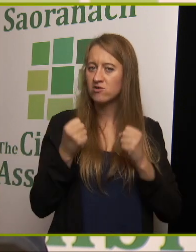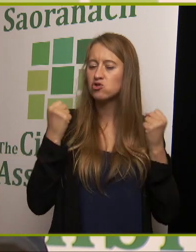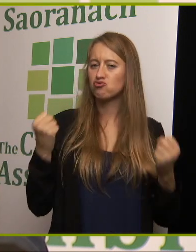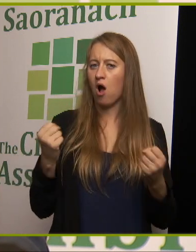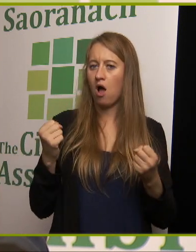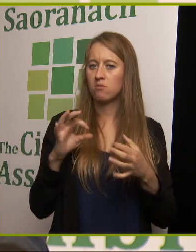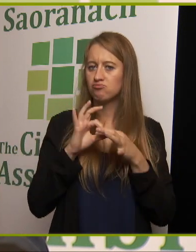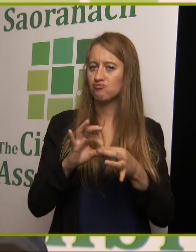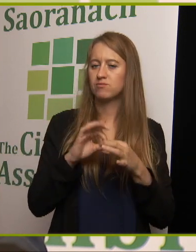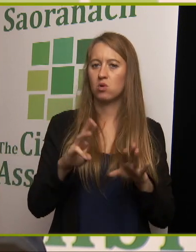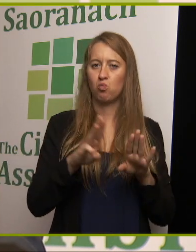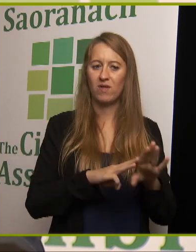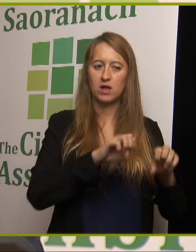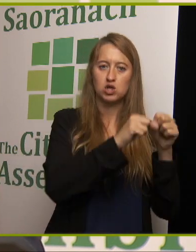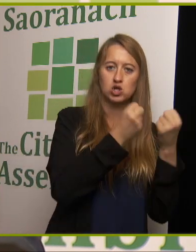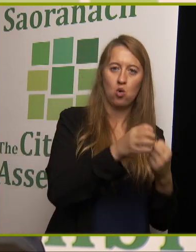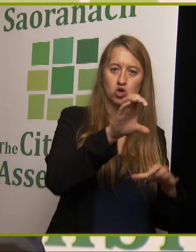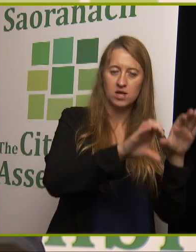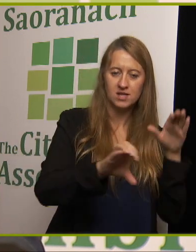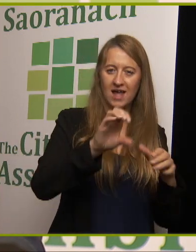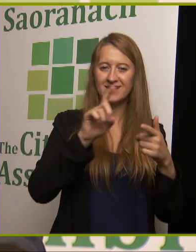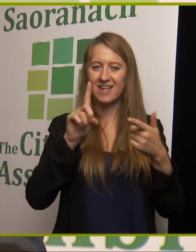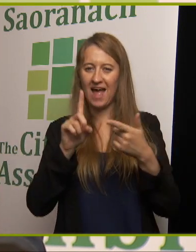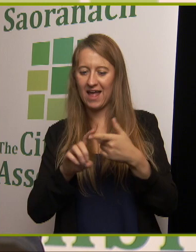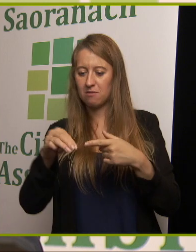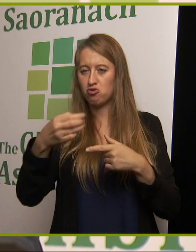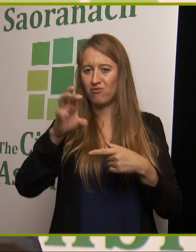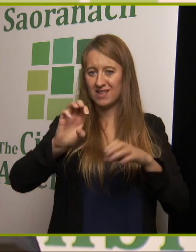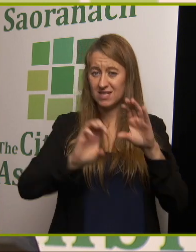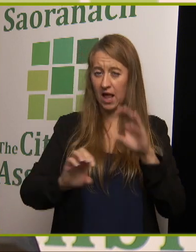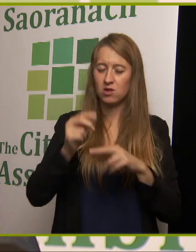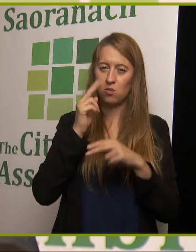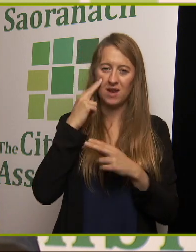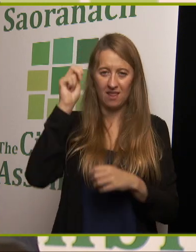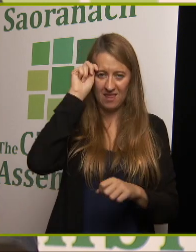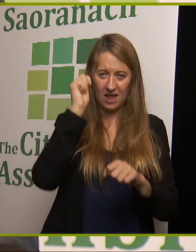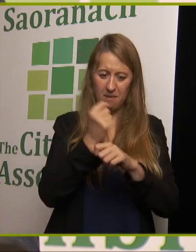there's an issue for social science as well to be considered, okay?